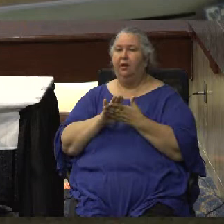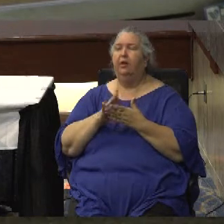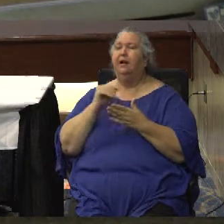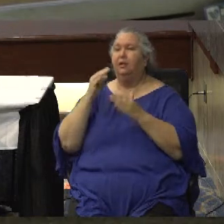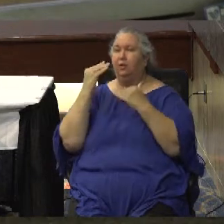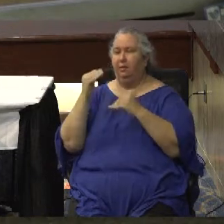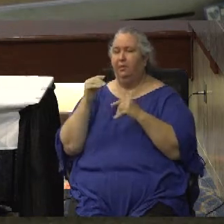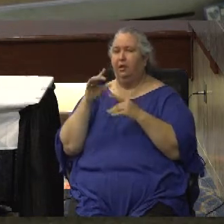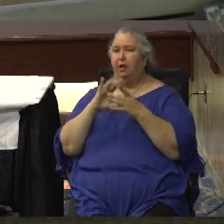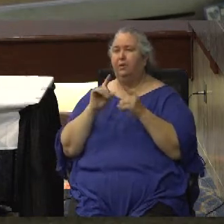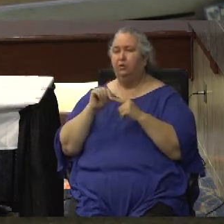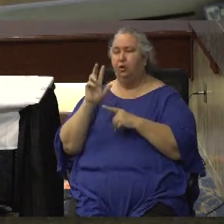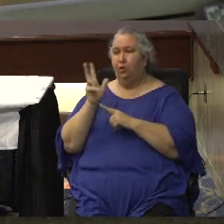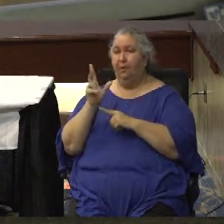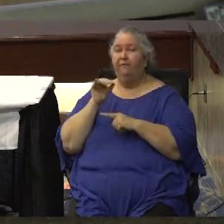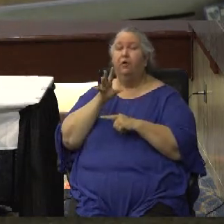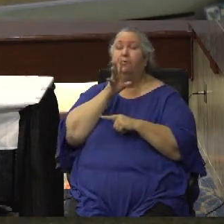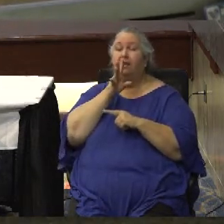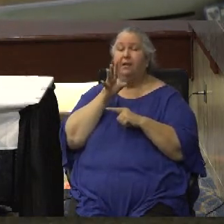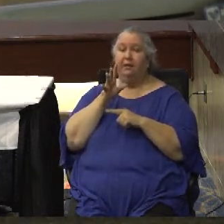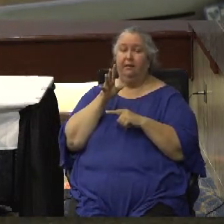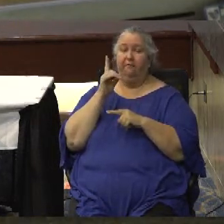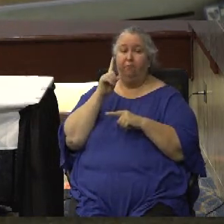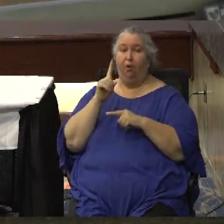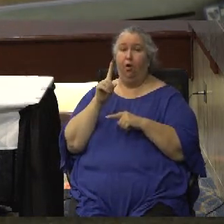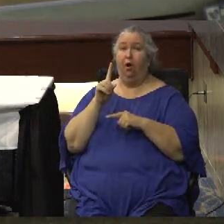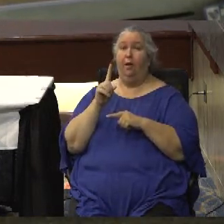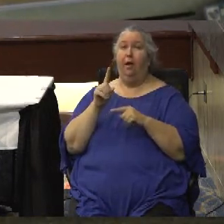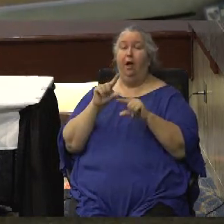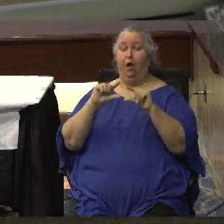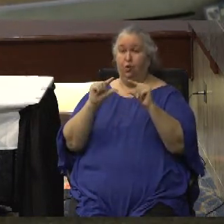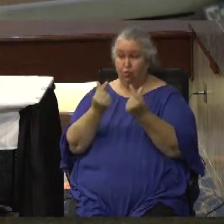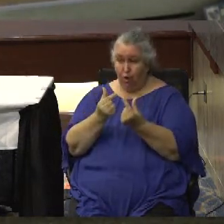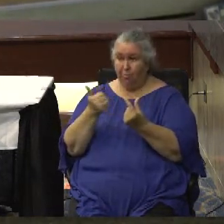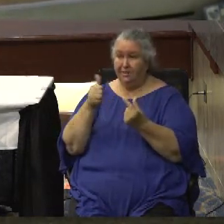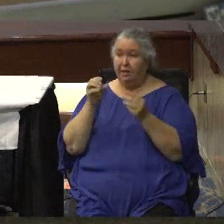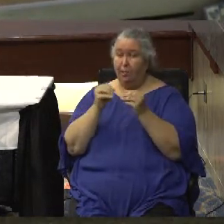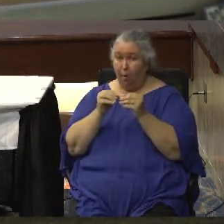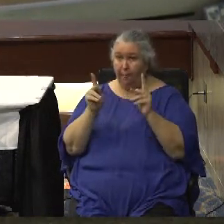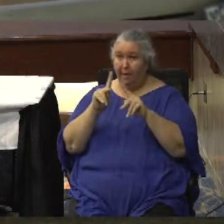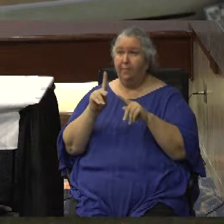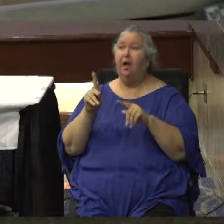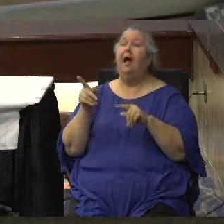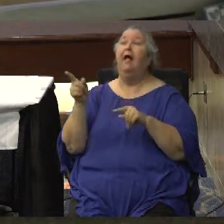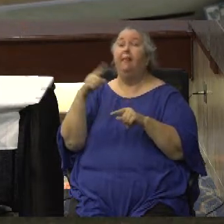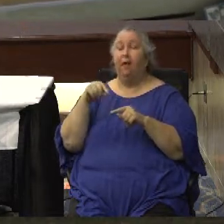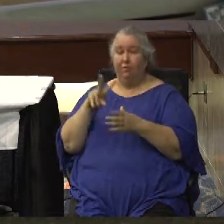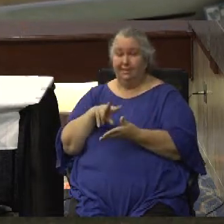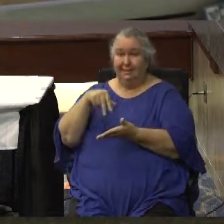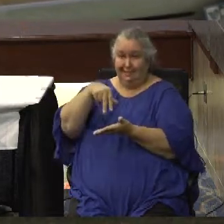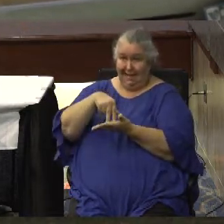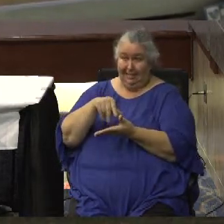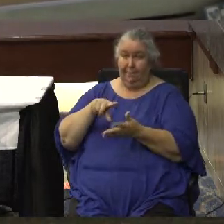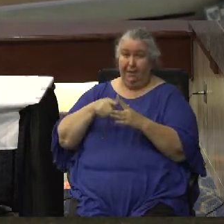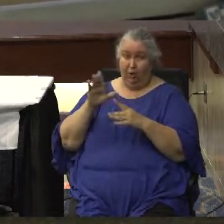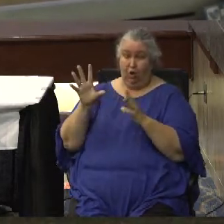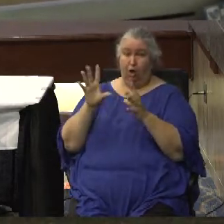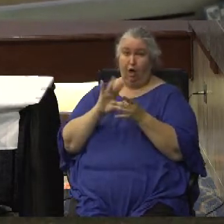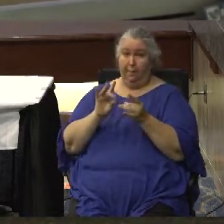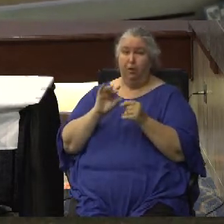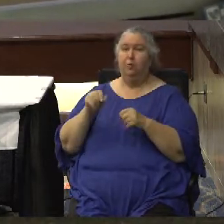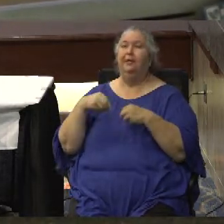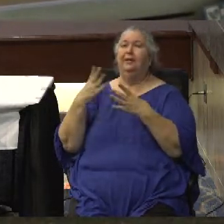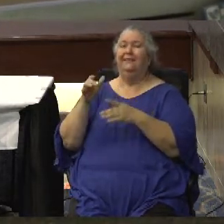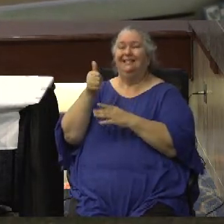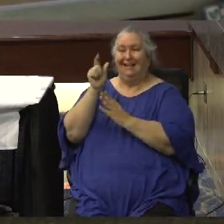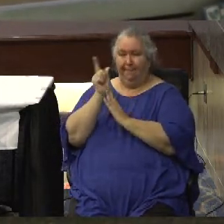minutes. If you are speaking on behalf of a group of 10 or more individuals present, please have those persons stand at the beginning of your comments, and you will be given 10